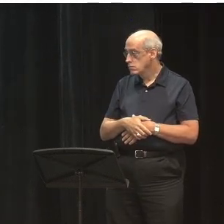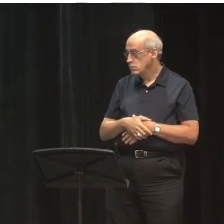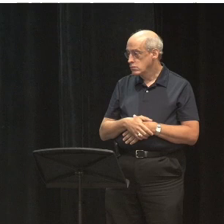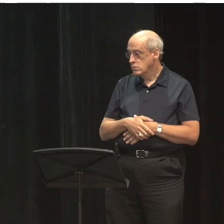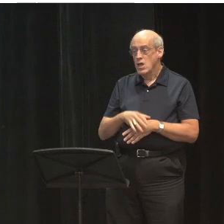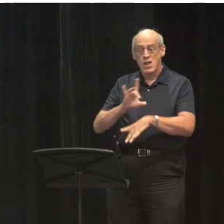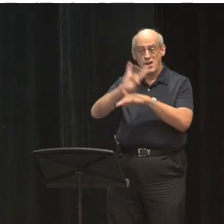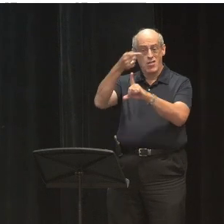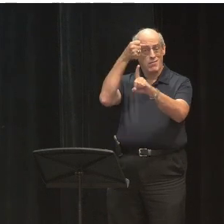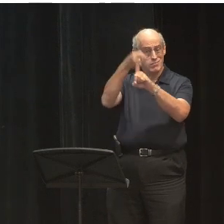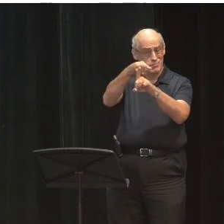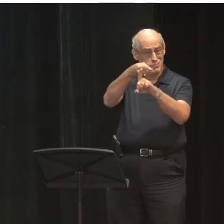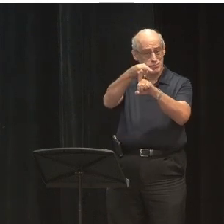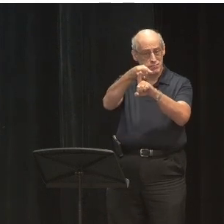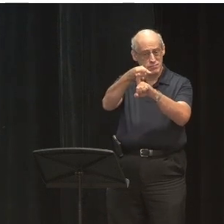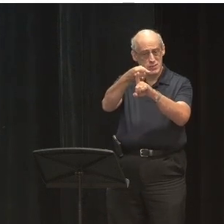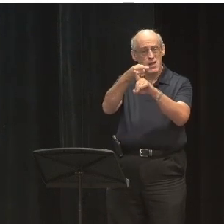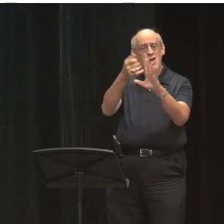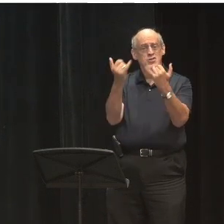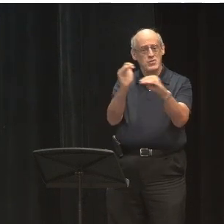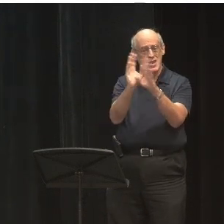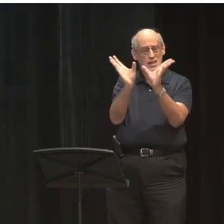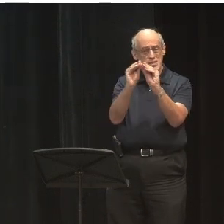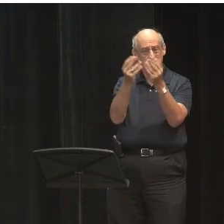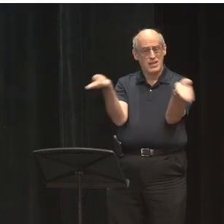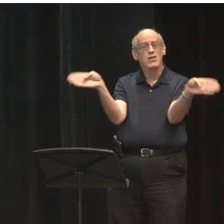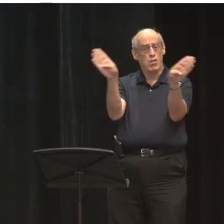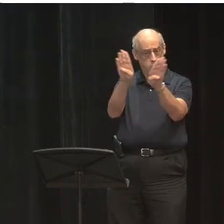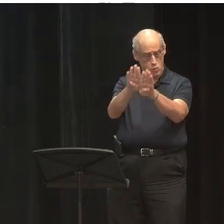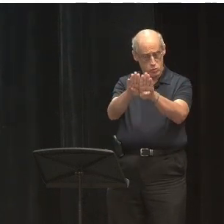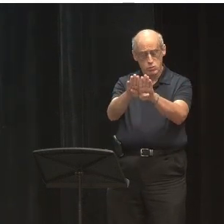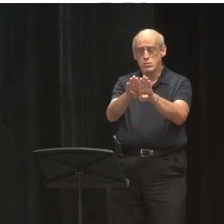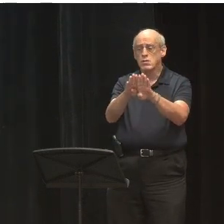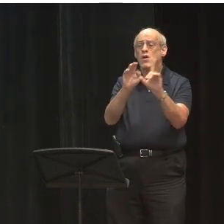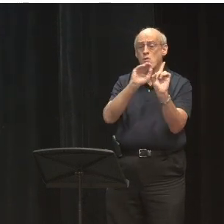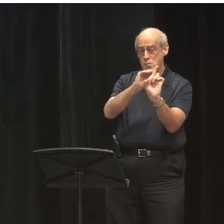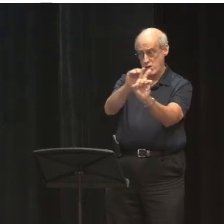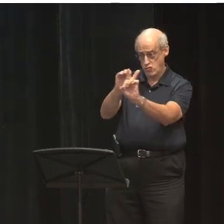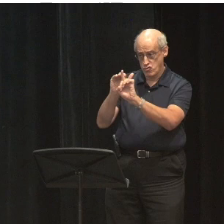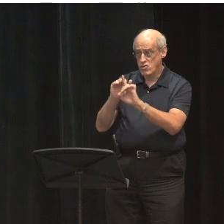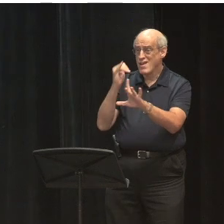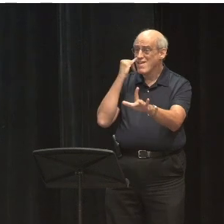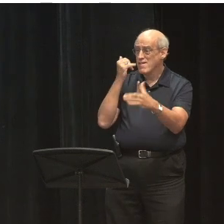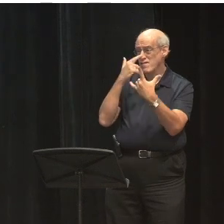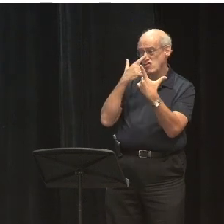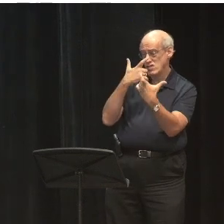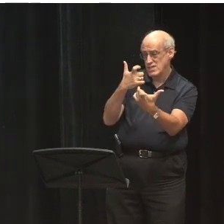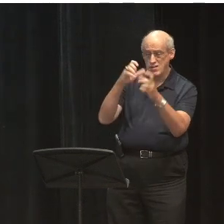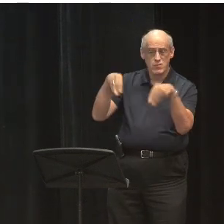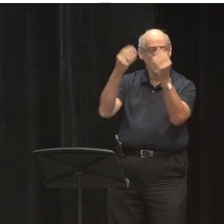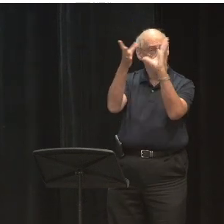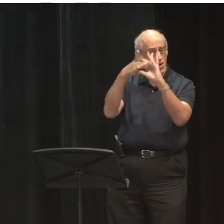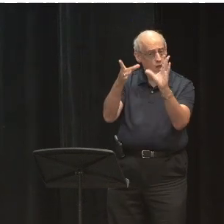So we're at 8 o'clock at the close of tonight's hearing. I want to remind you that if you would like to